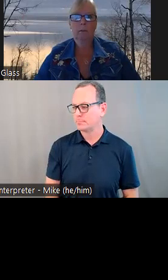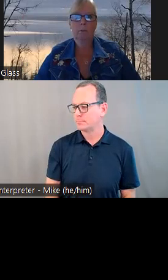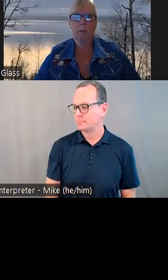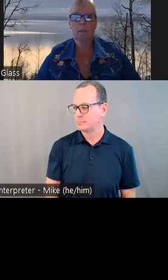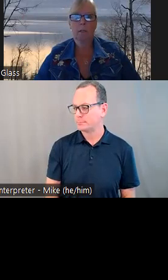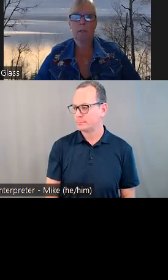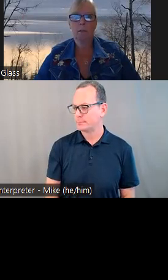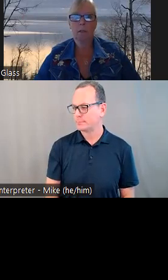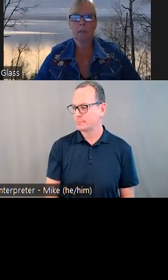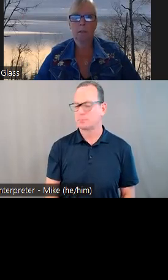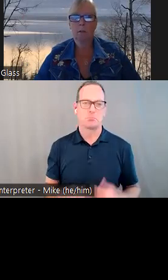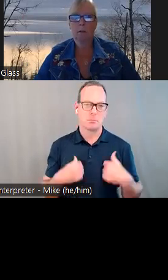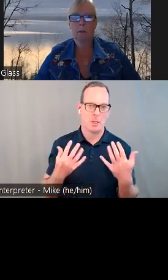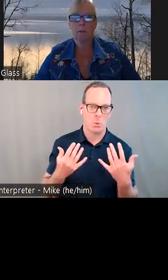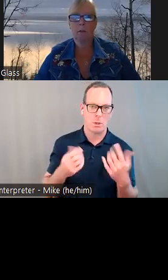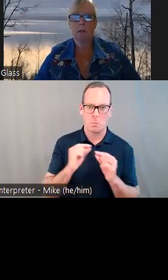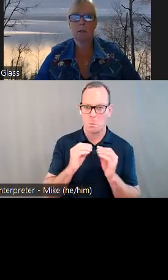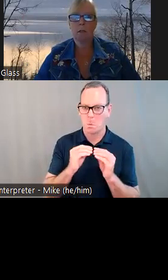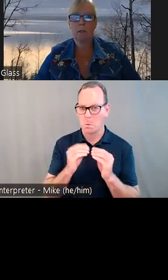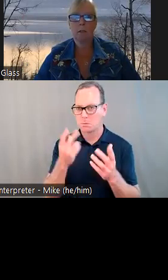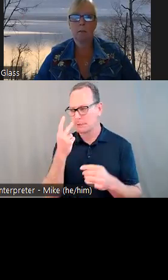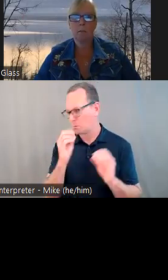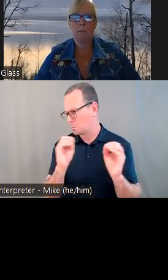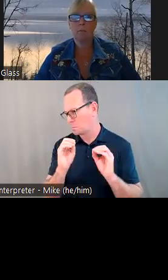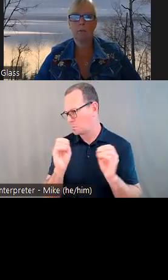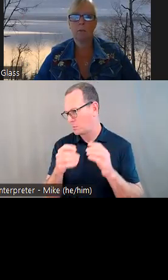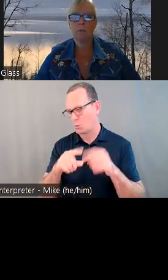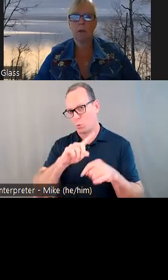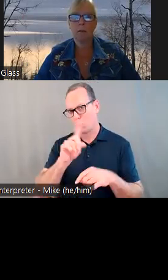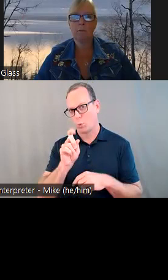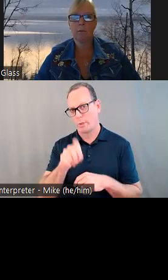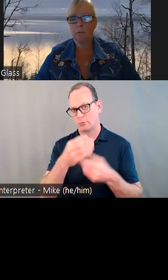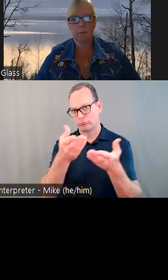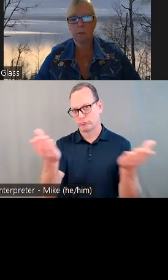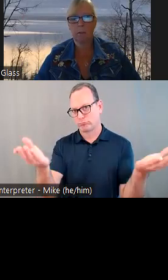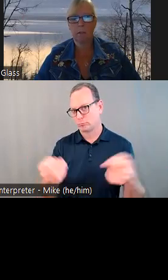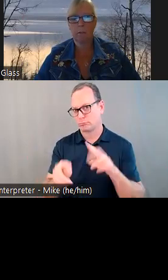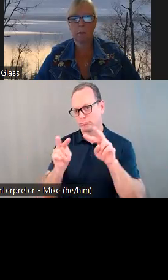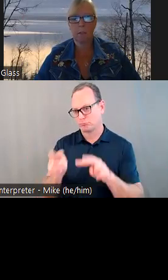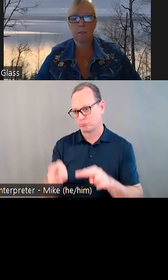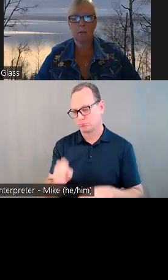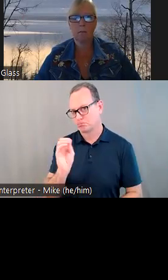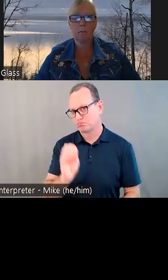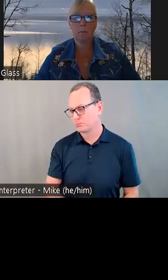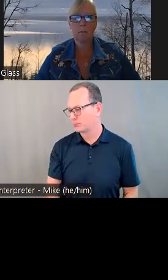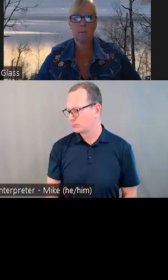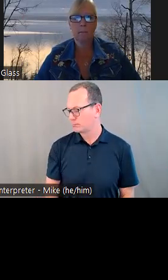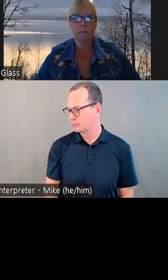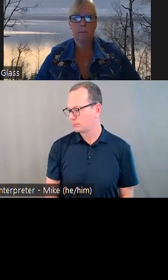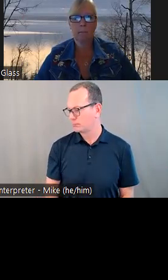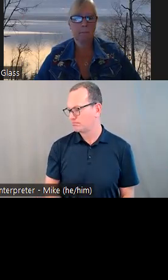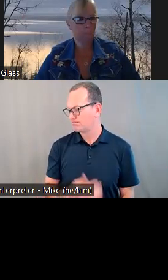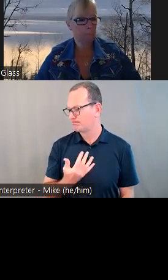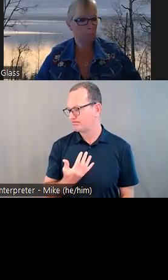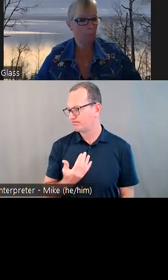Okay, I'll just pause again, just in case there's other questions coming in from this first half or the first little bit of the presentation.